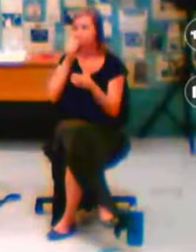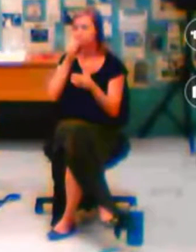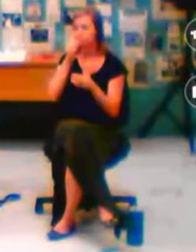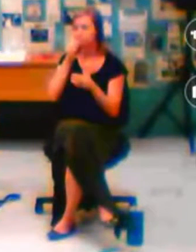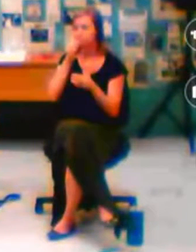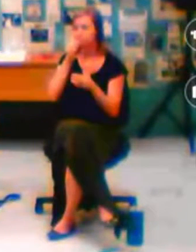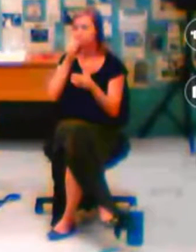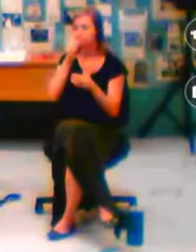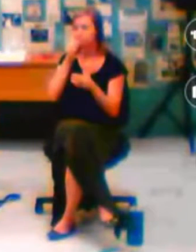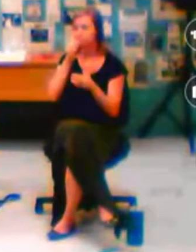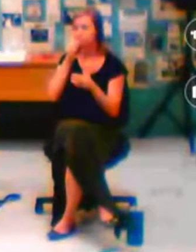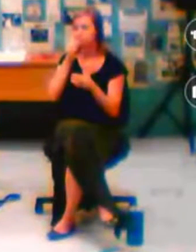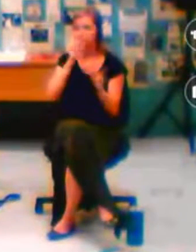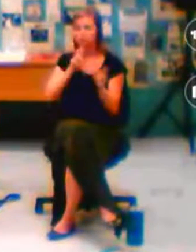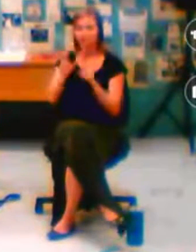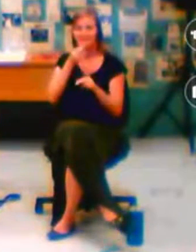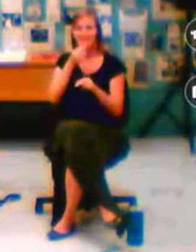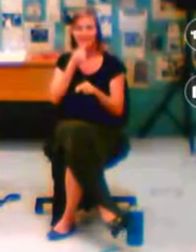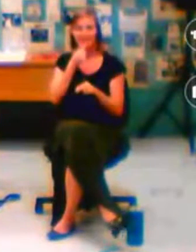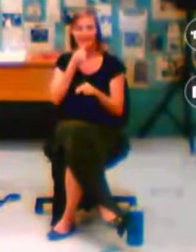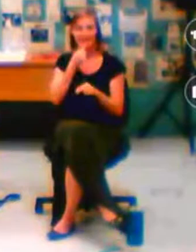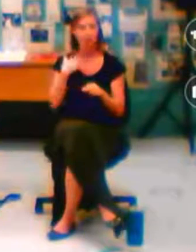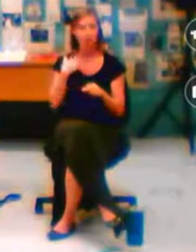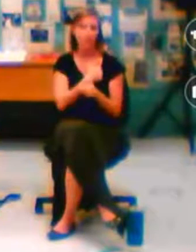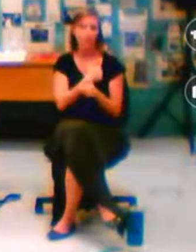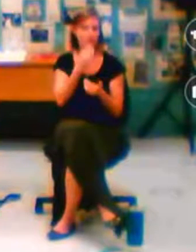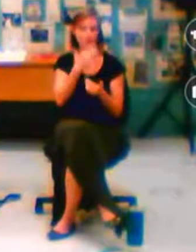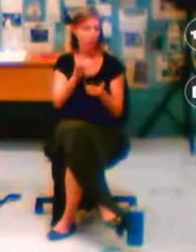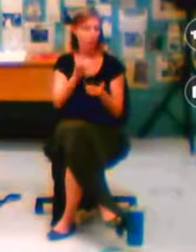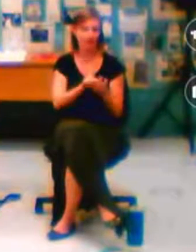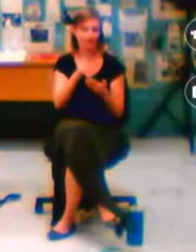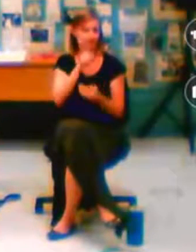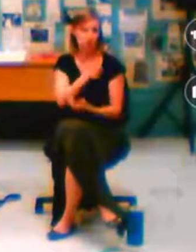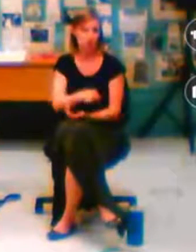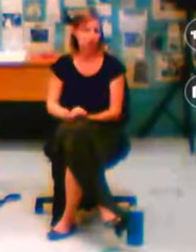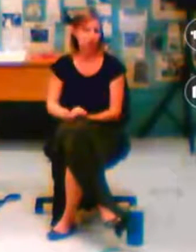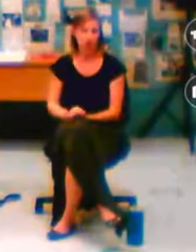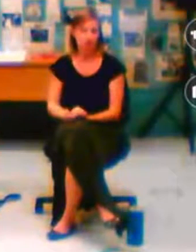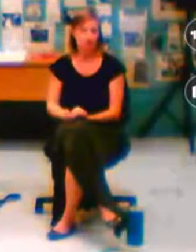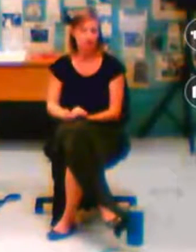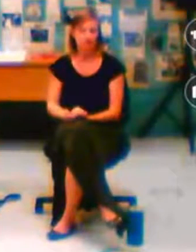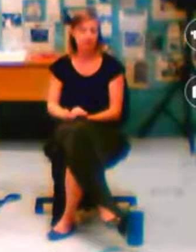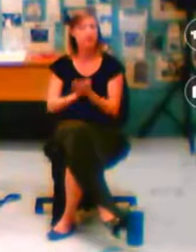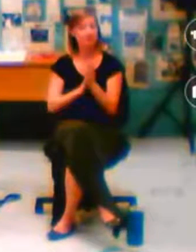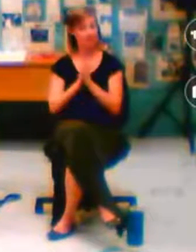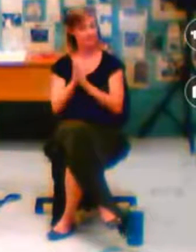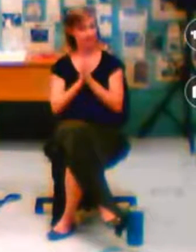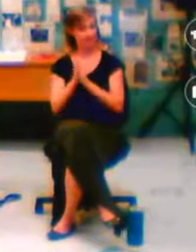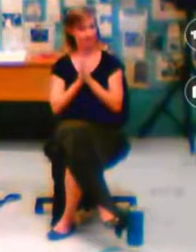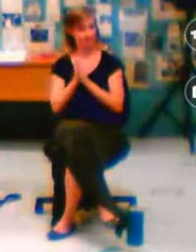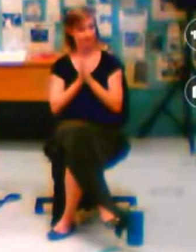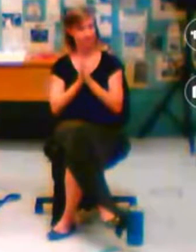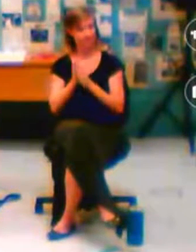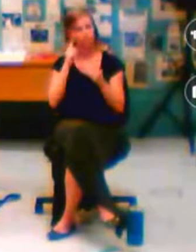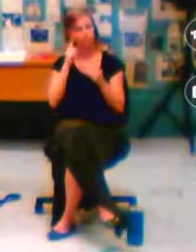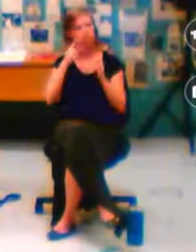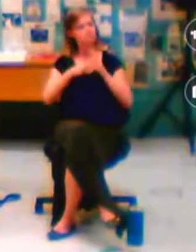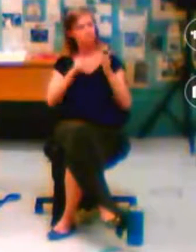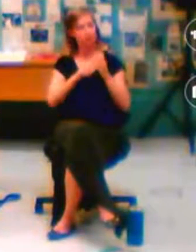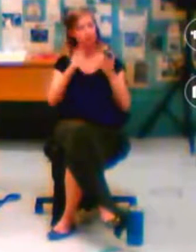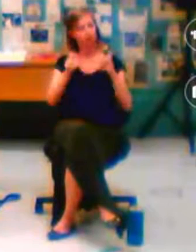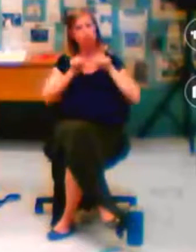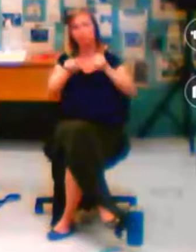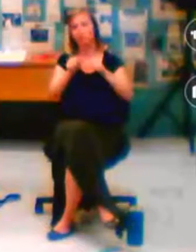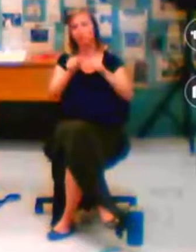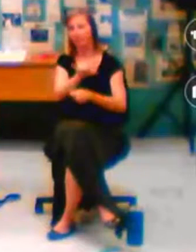that good enough? Well, you search that out. So I actually am going to agree with, I know what Dr. Gorman is about to say, which is